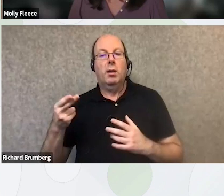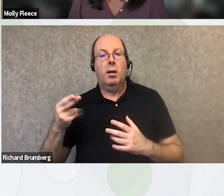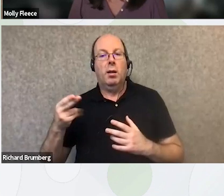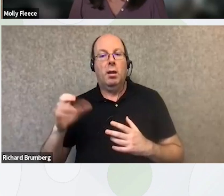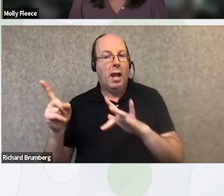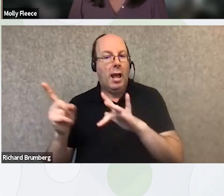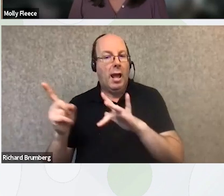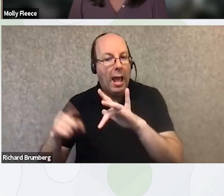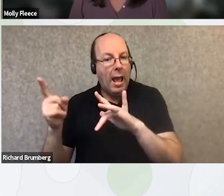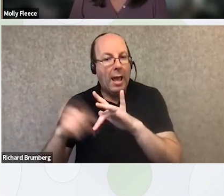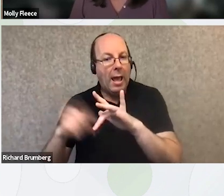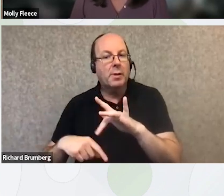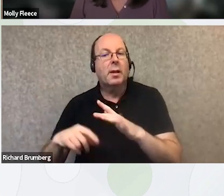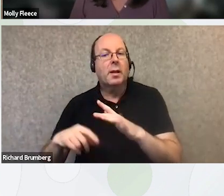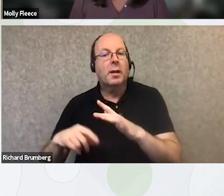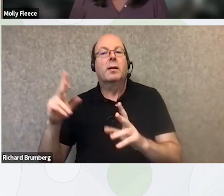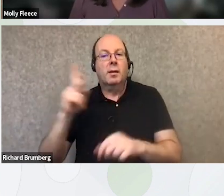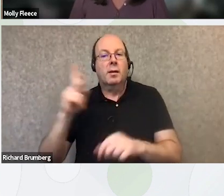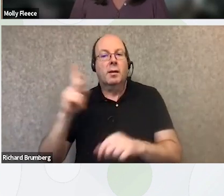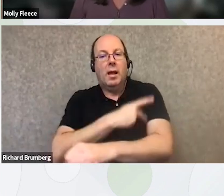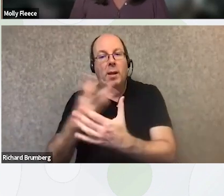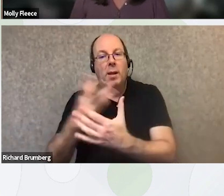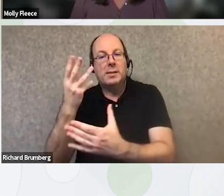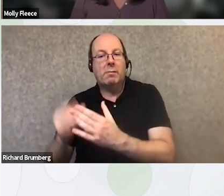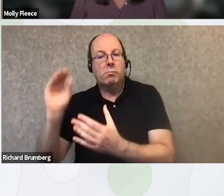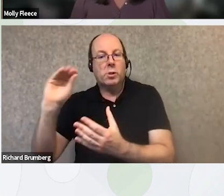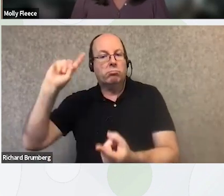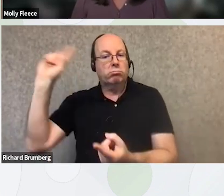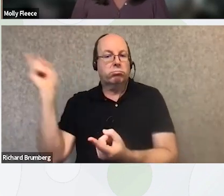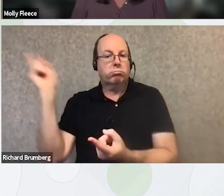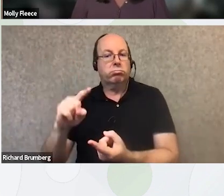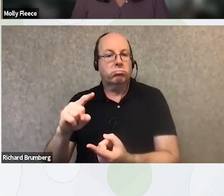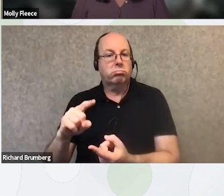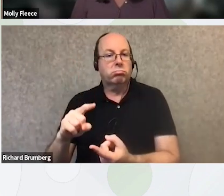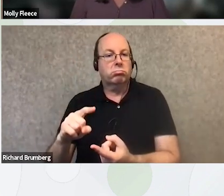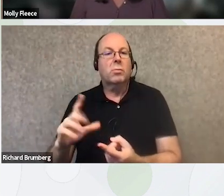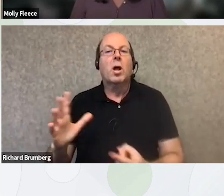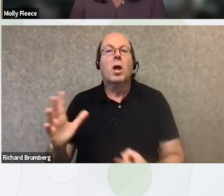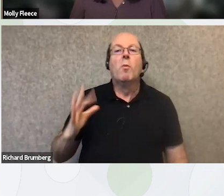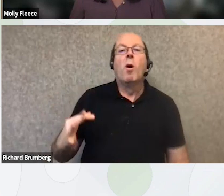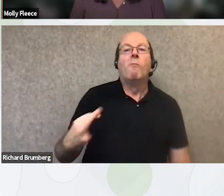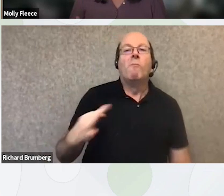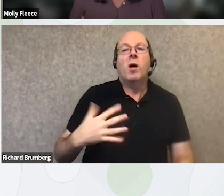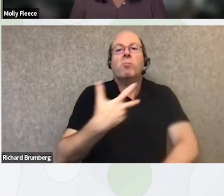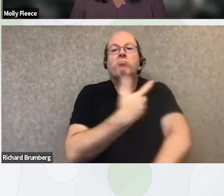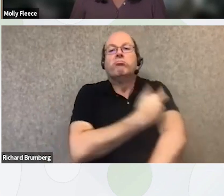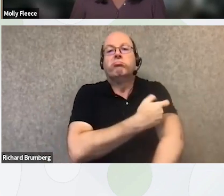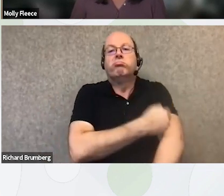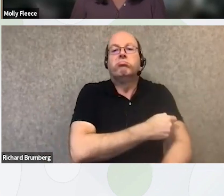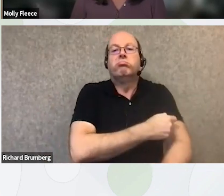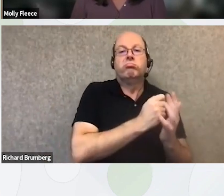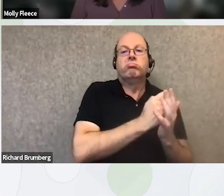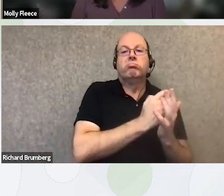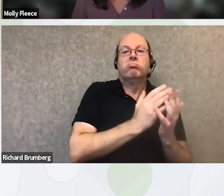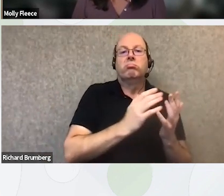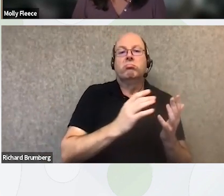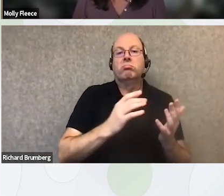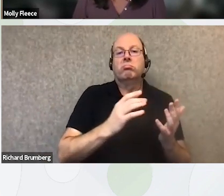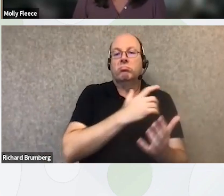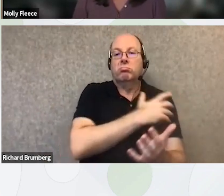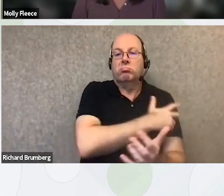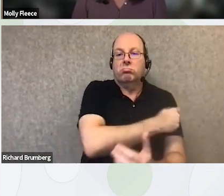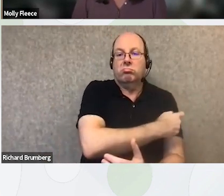patient mortality. So what we saw was voluntary influenza immunizations led to low rates of uptake and